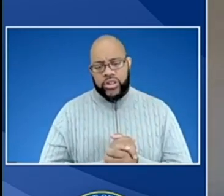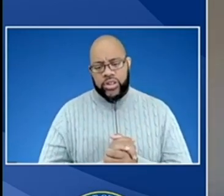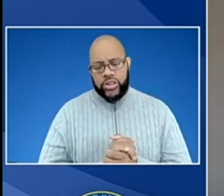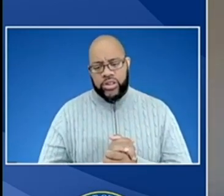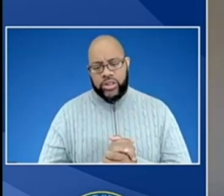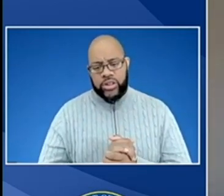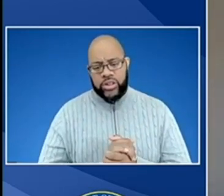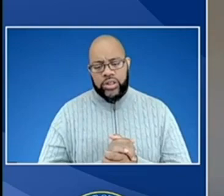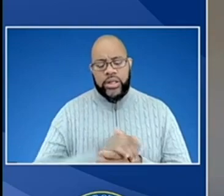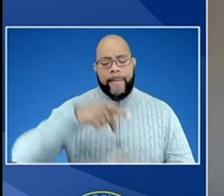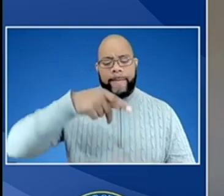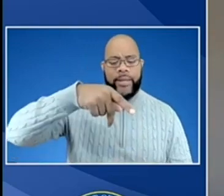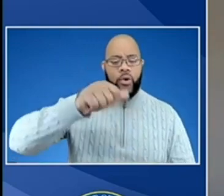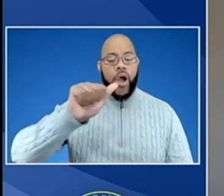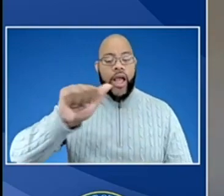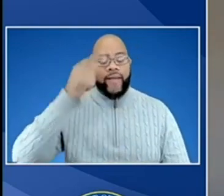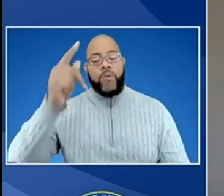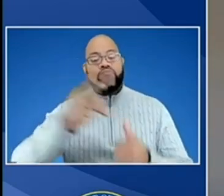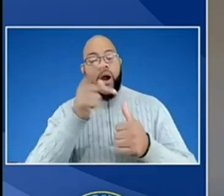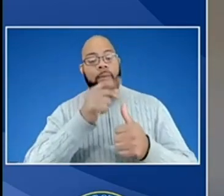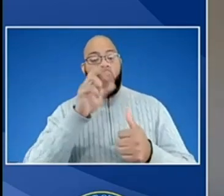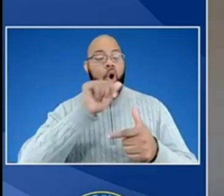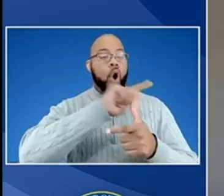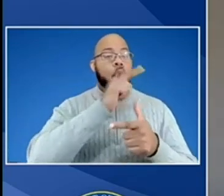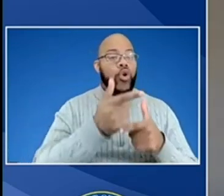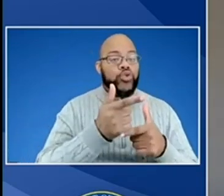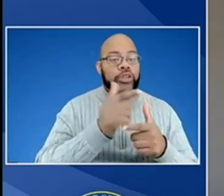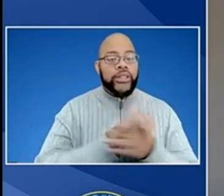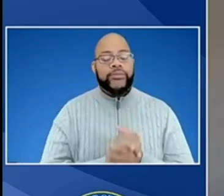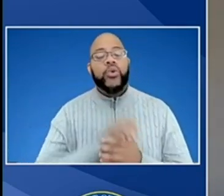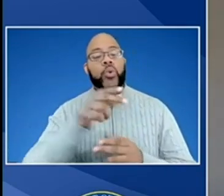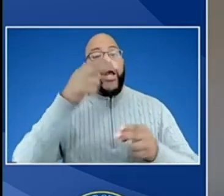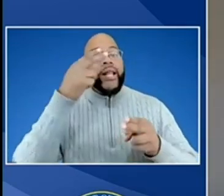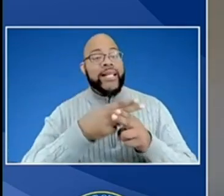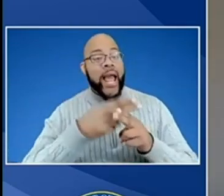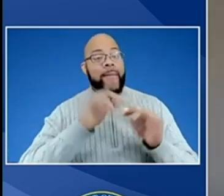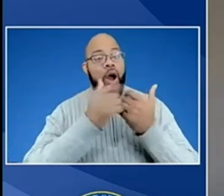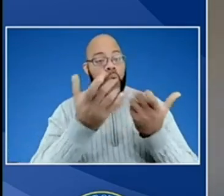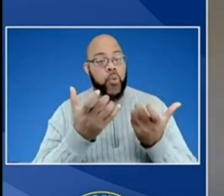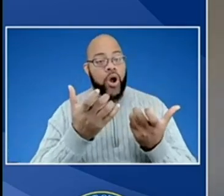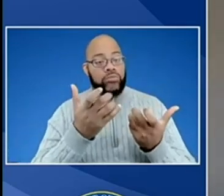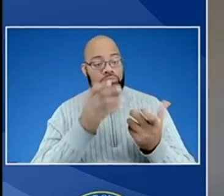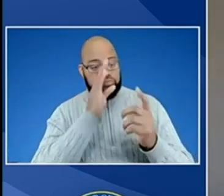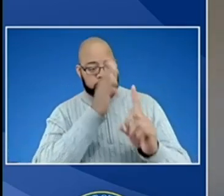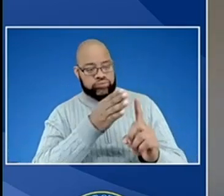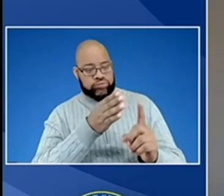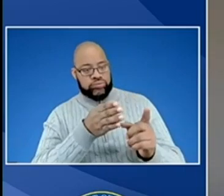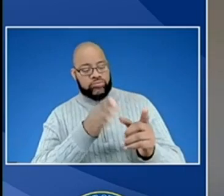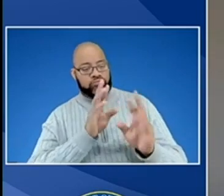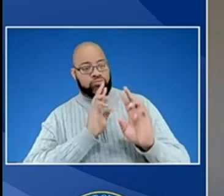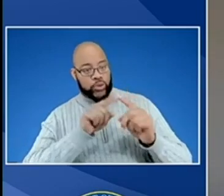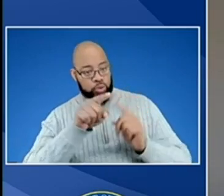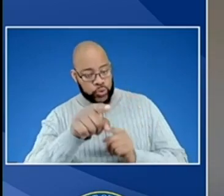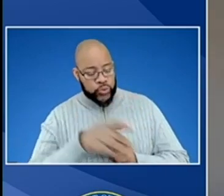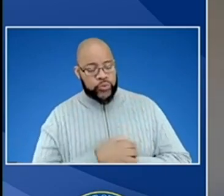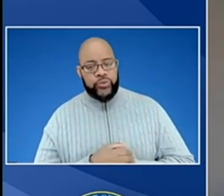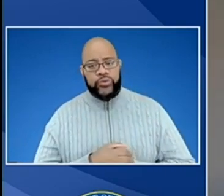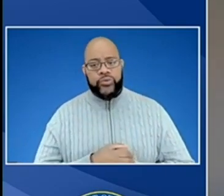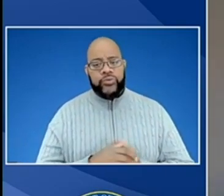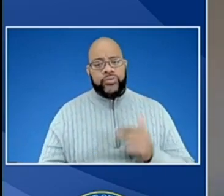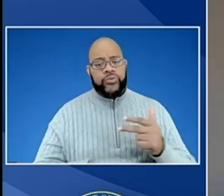P or A for primary alternate, your name, how you would like to be addressed. Address the